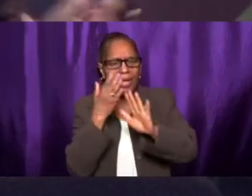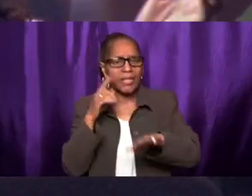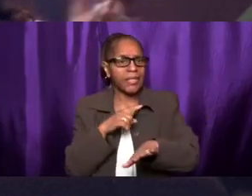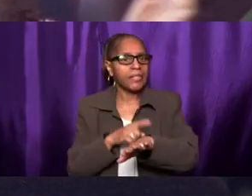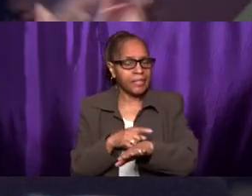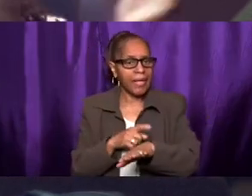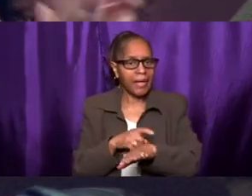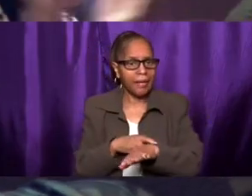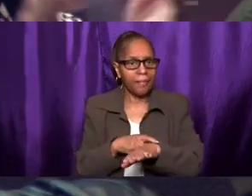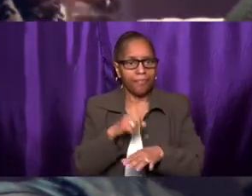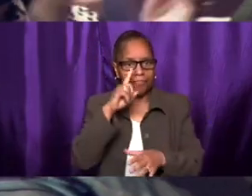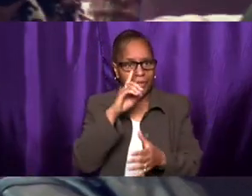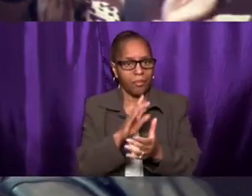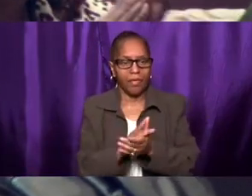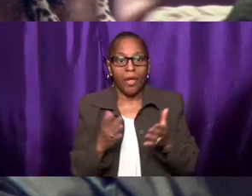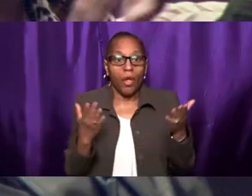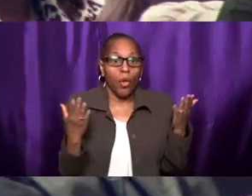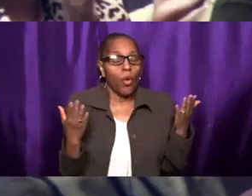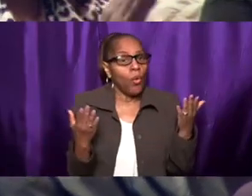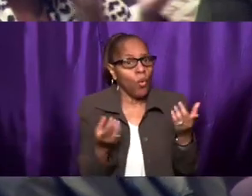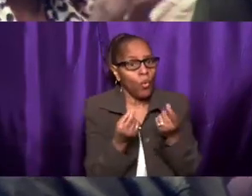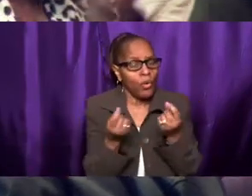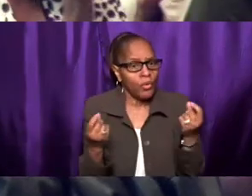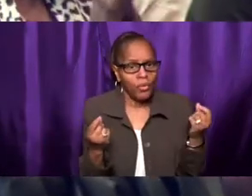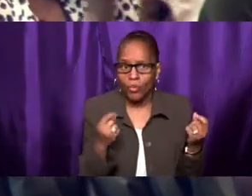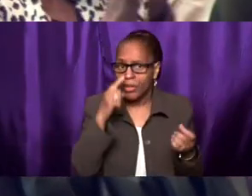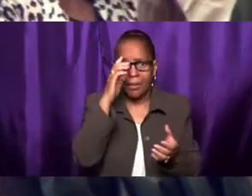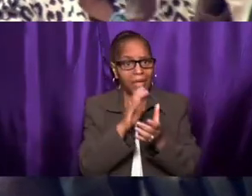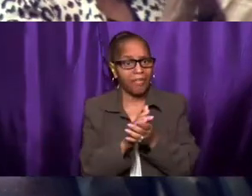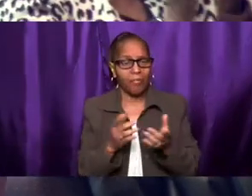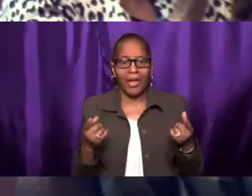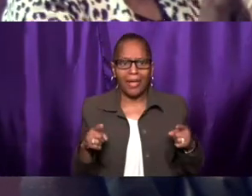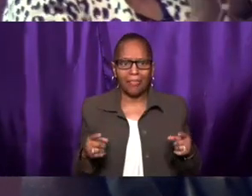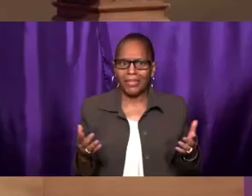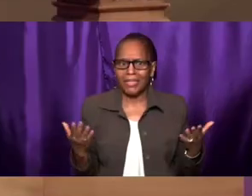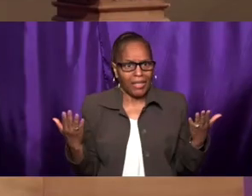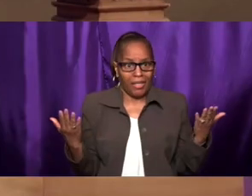time to believe. What do you do when the unbelievable happens?